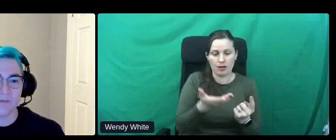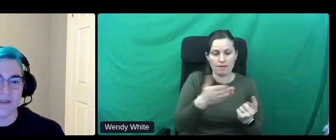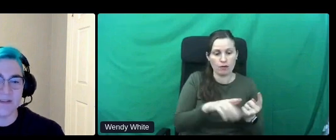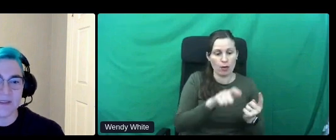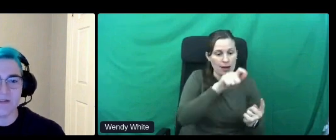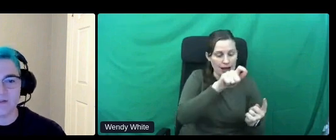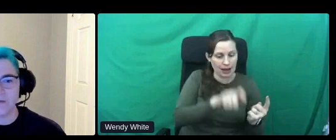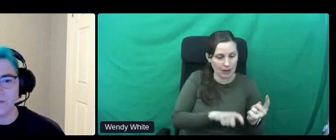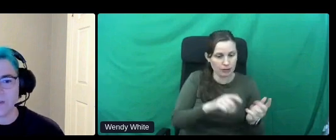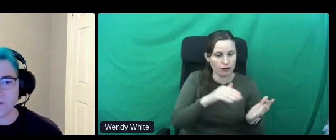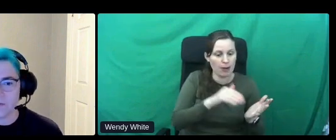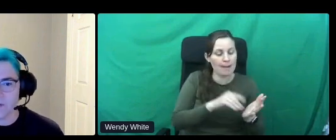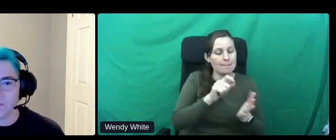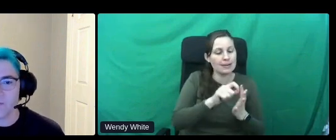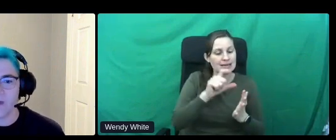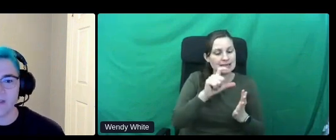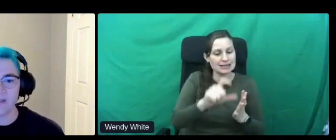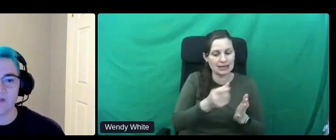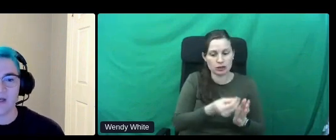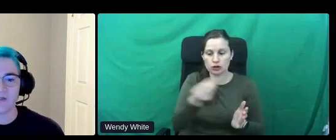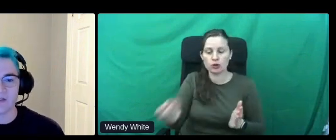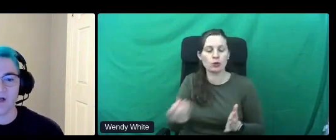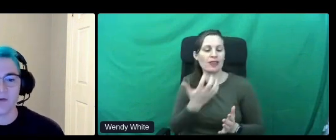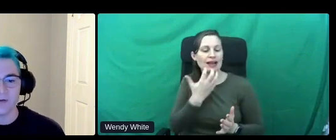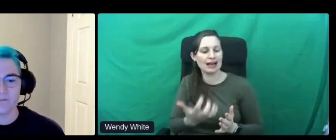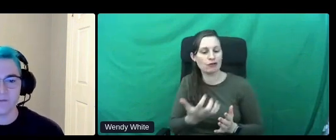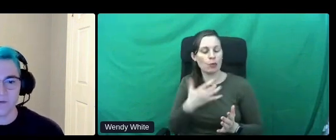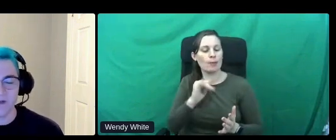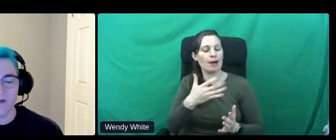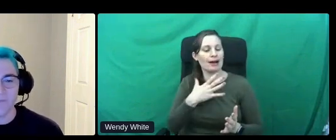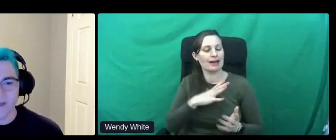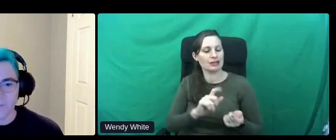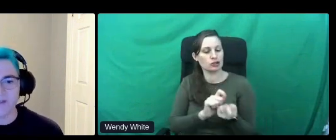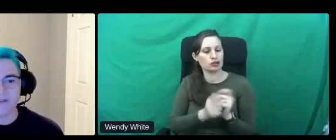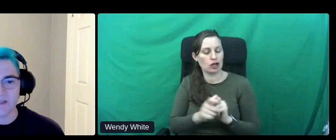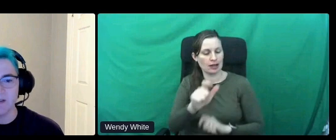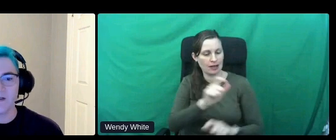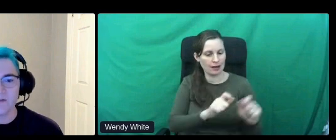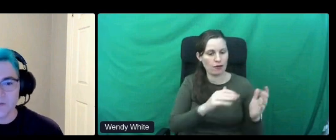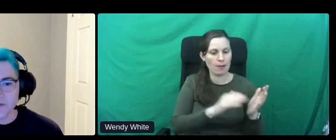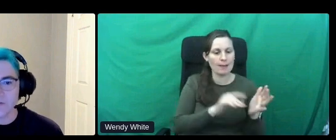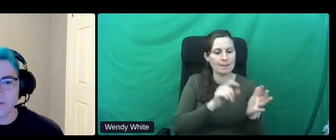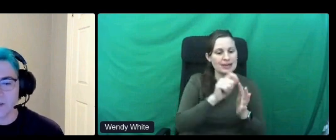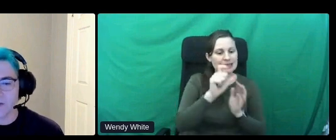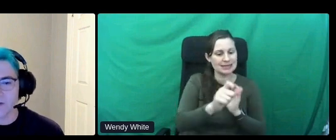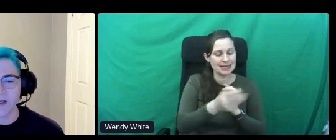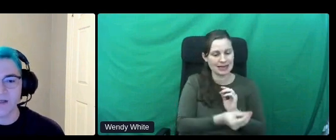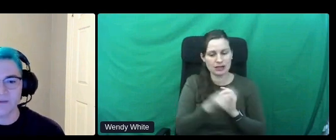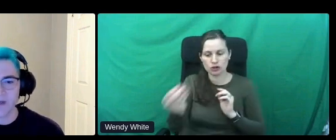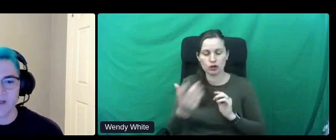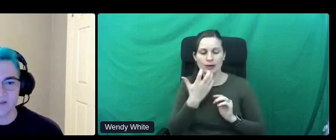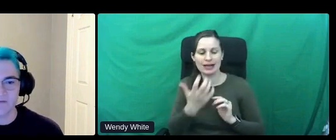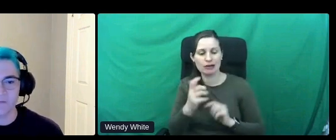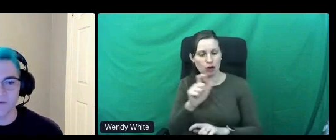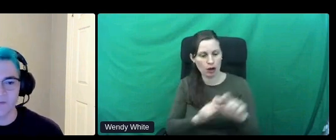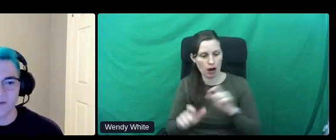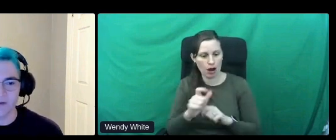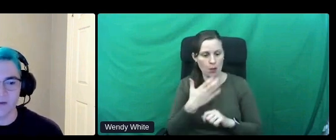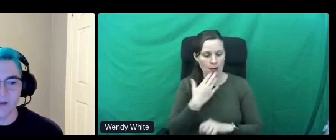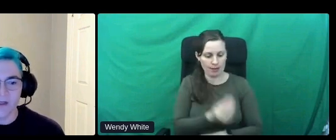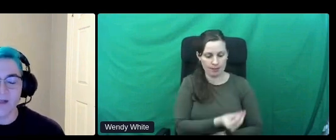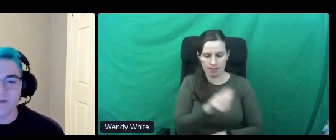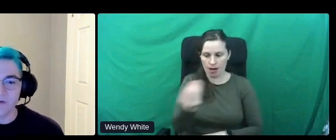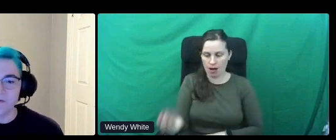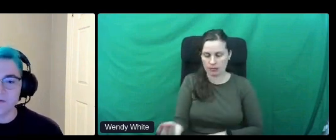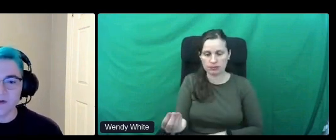who's an NPC to the hero, we might need to change the color from NPC to hero color as it passes from one to